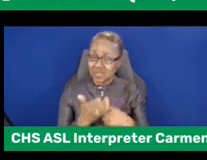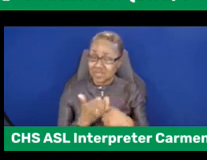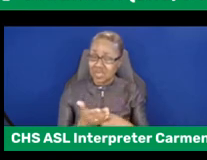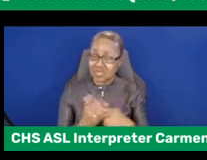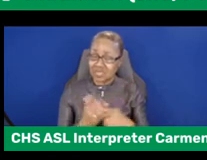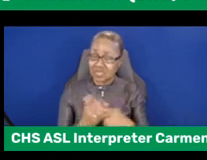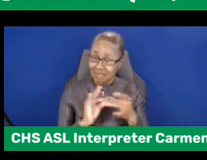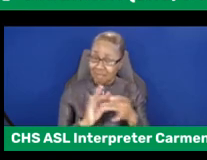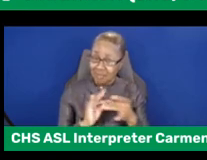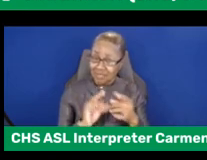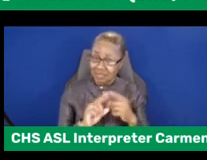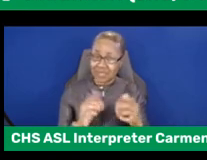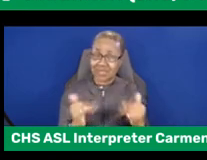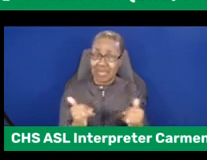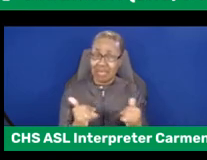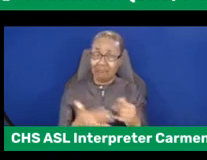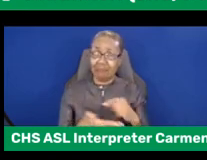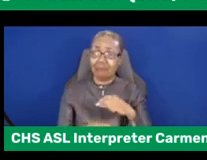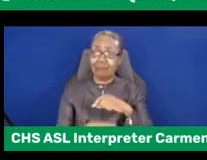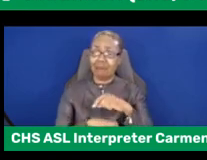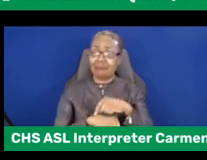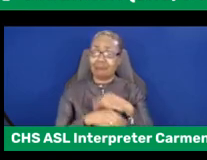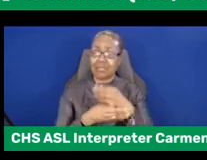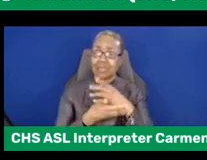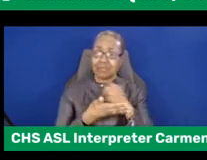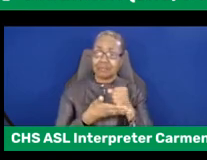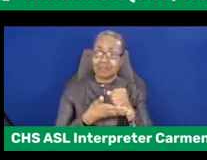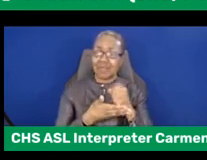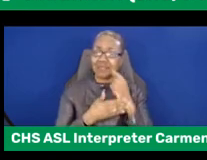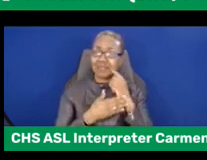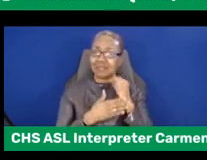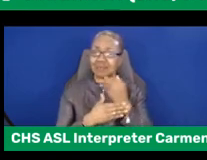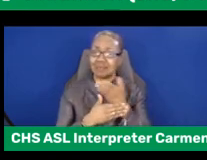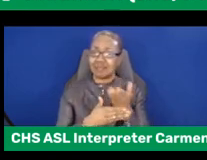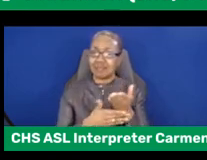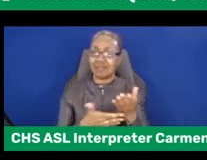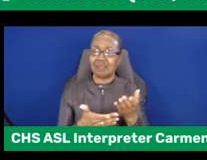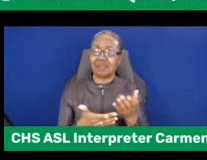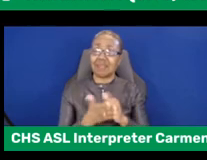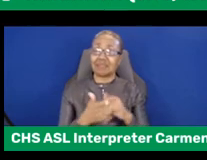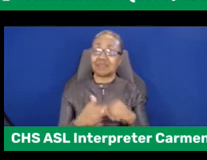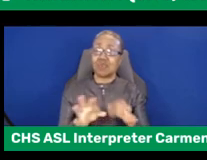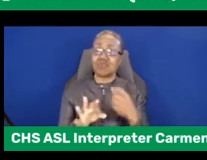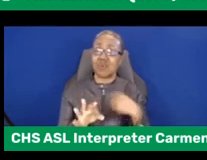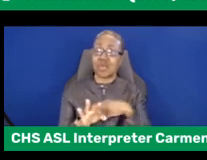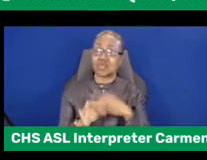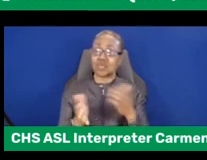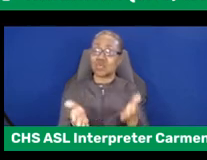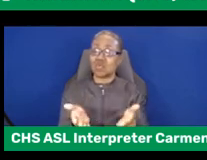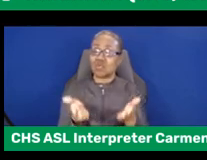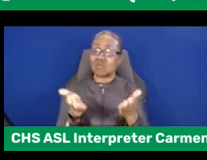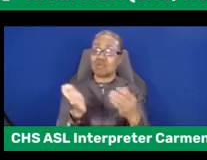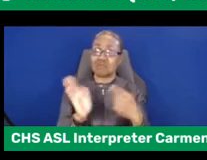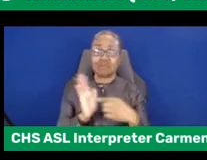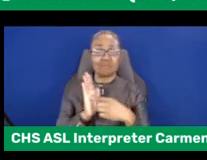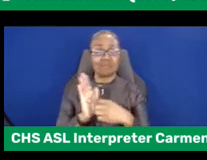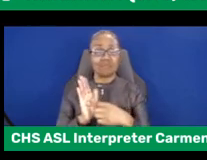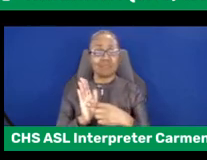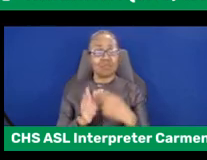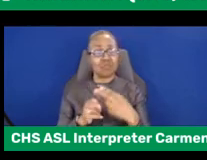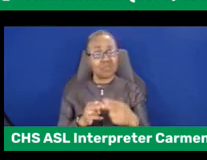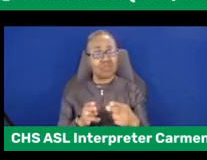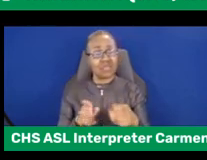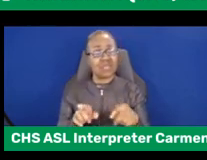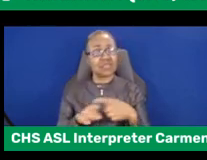are. I think another thing that I think it's important for us to lift up briefly while allowing some